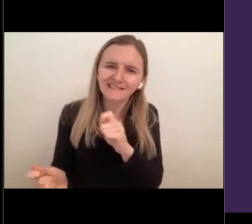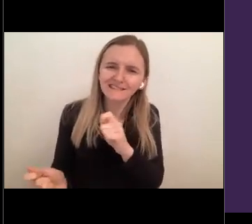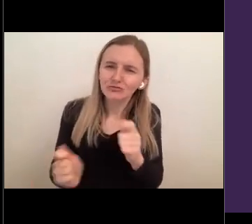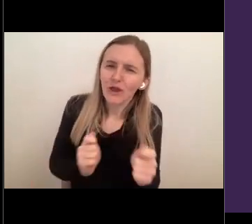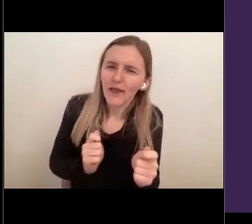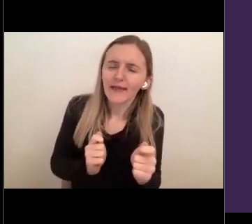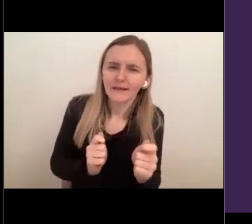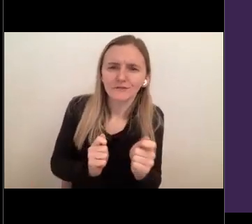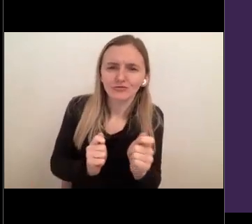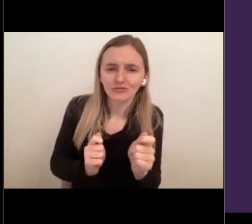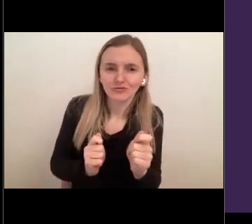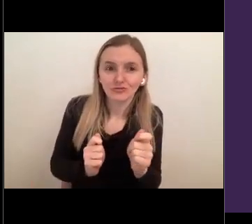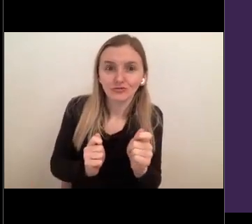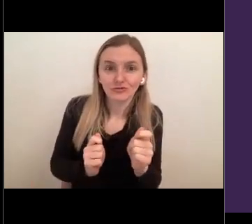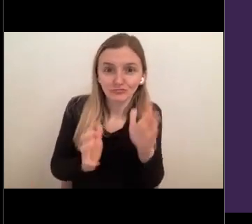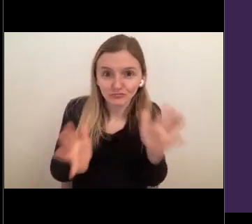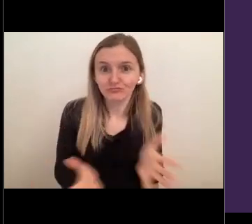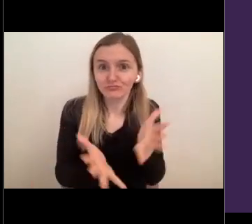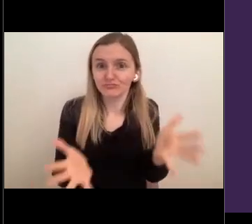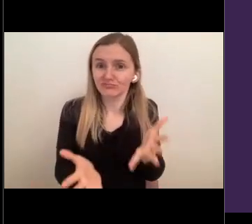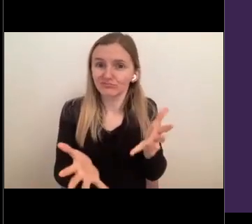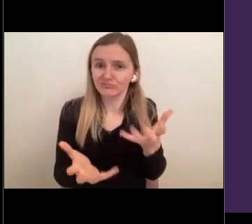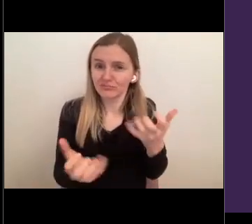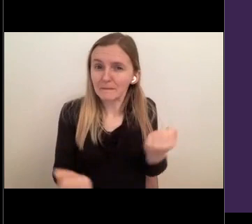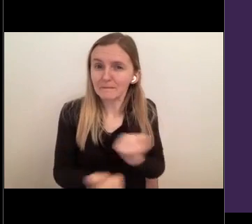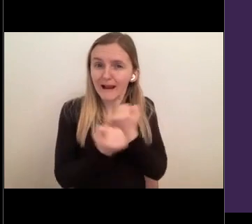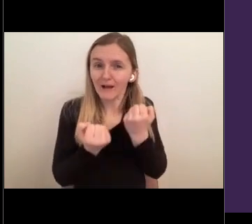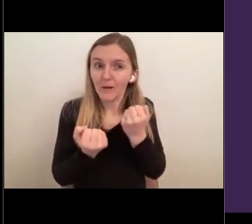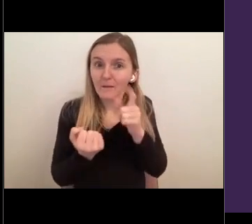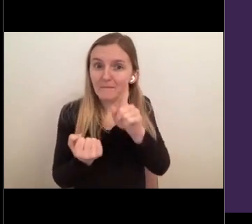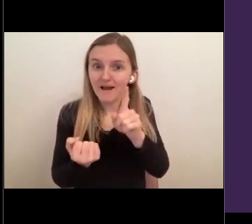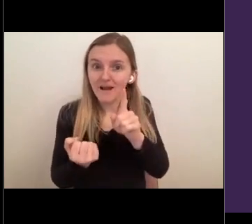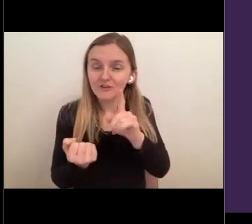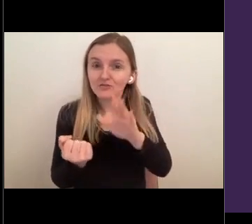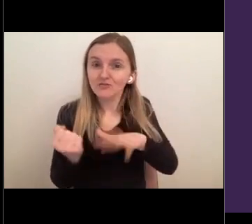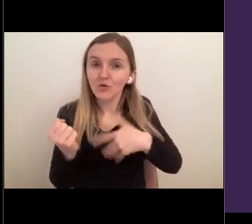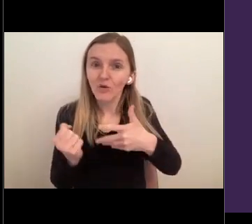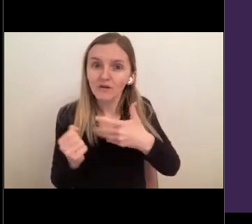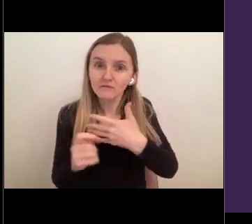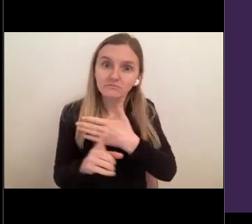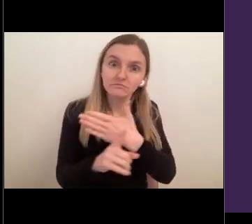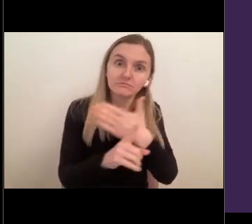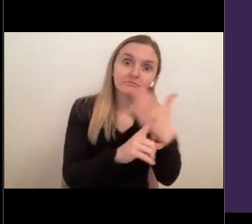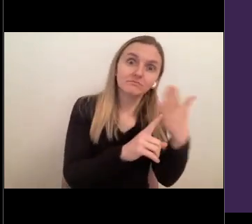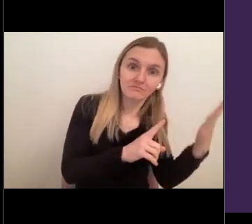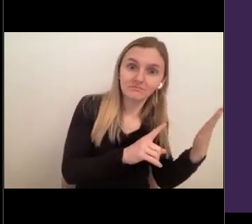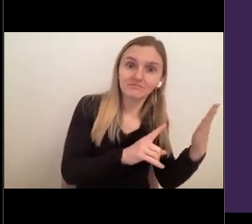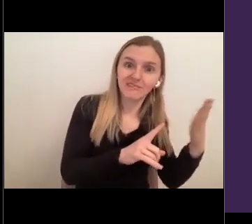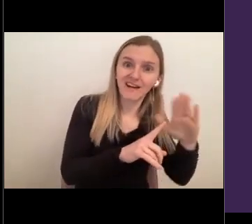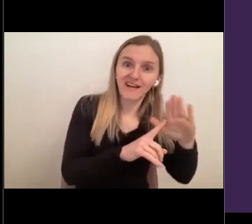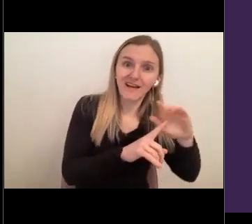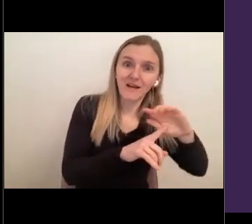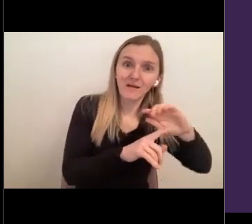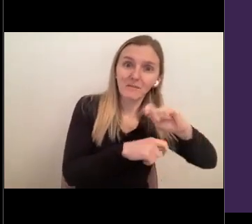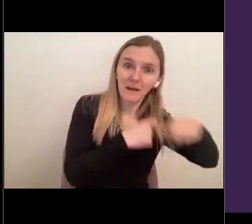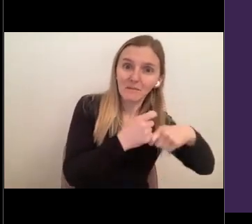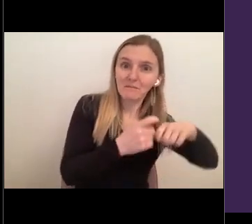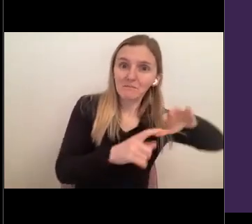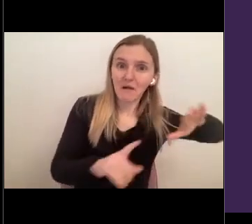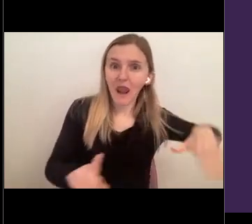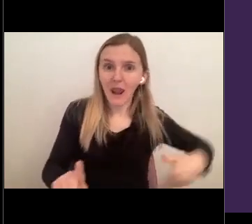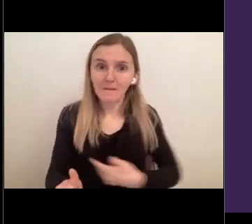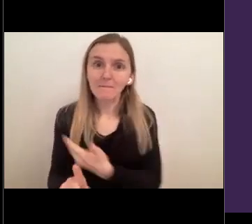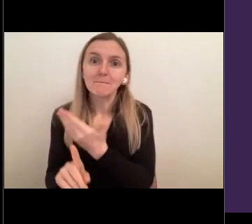that, but in that we might accidentally kind of go back around again and start talking for people again, and sort